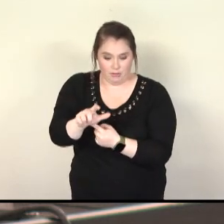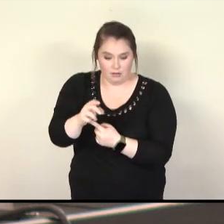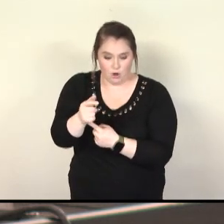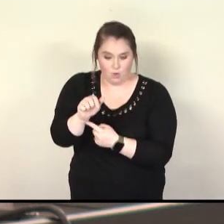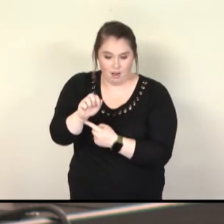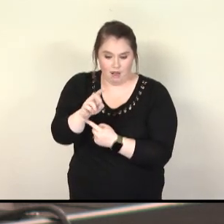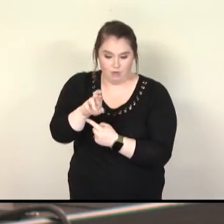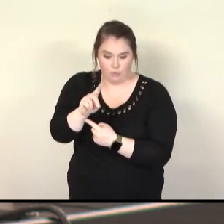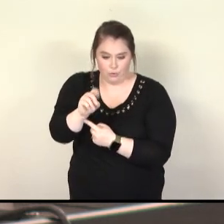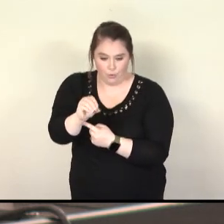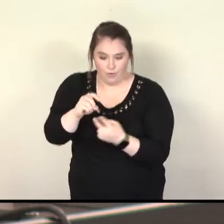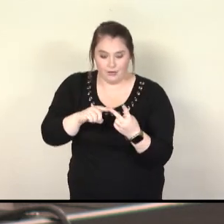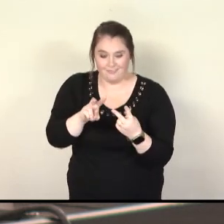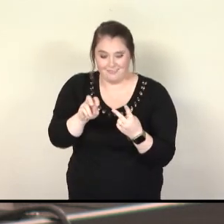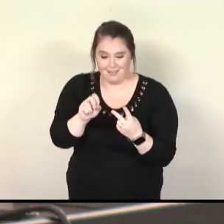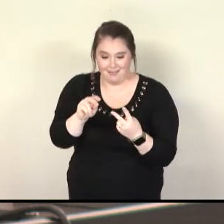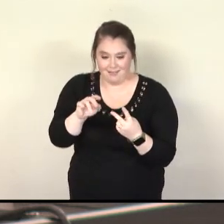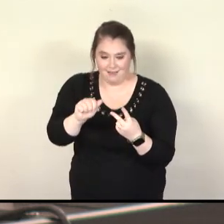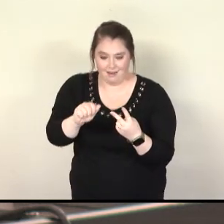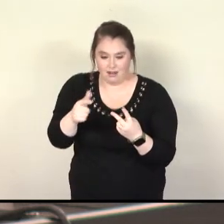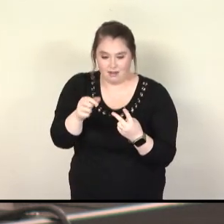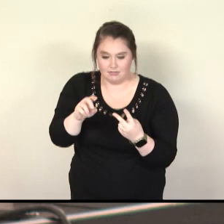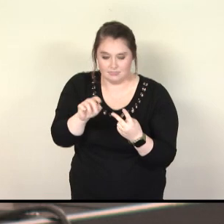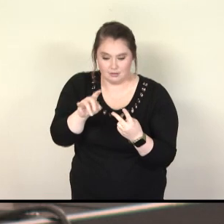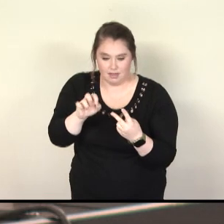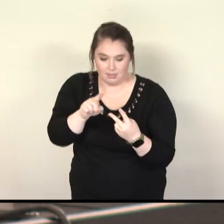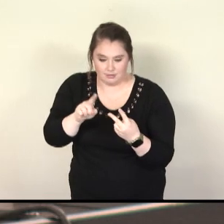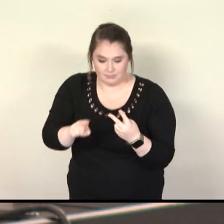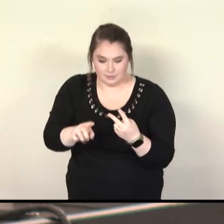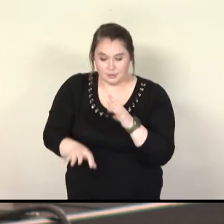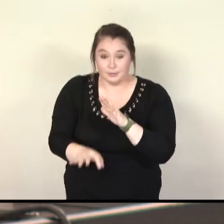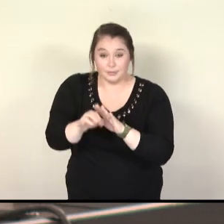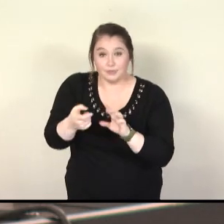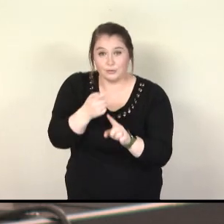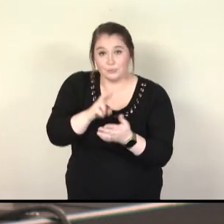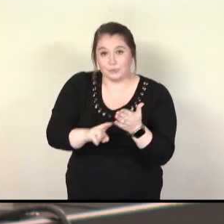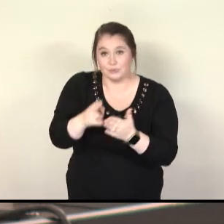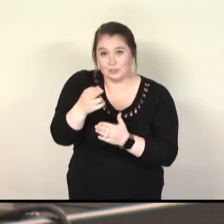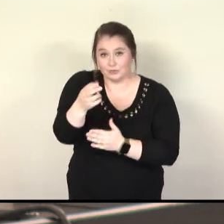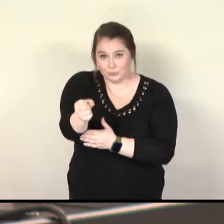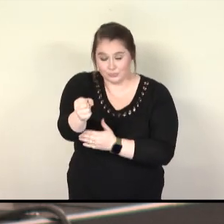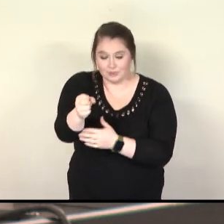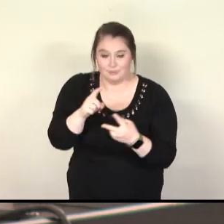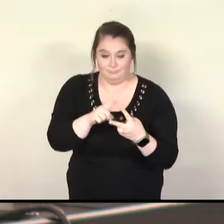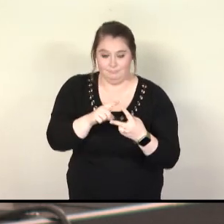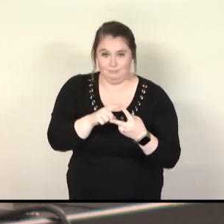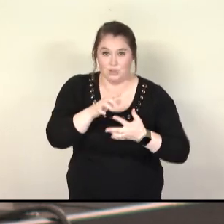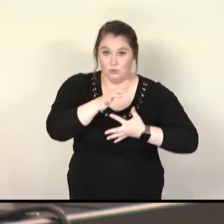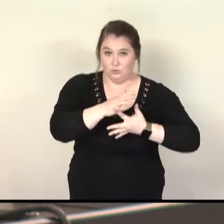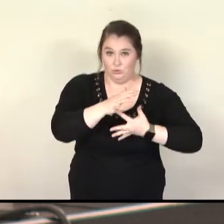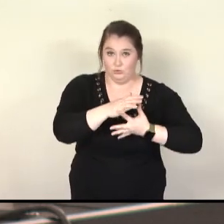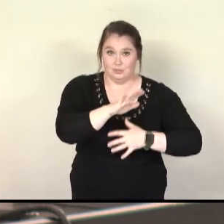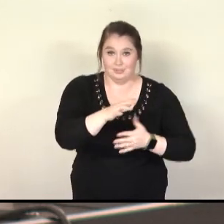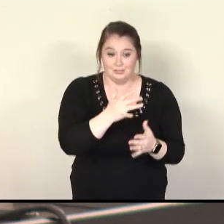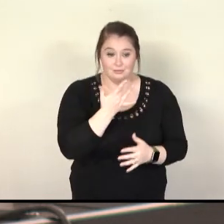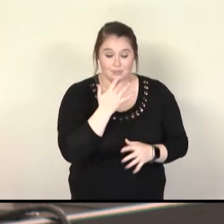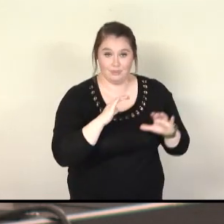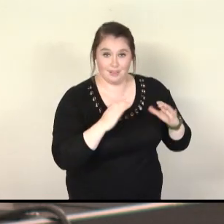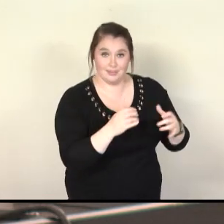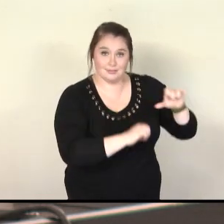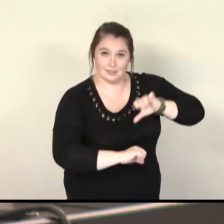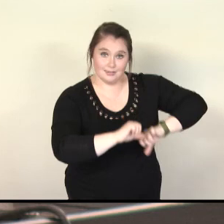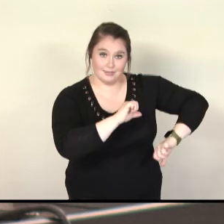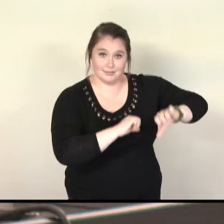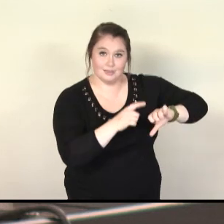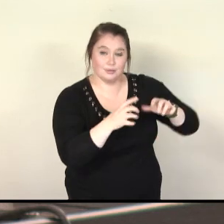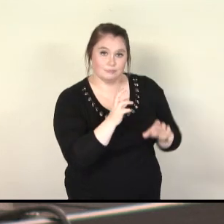Vania Gonzalez from University High School were selected for this honor. Emmanuel is a junior at University High School. His favorite subject is